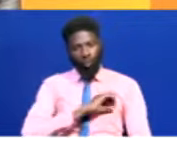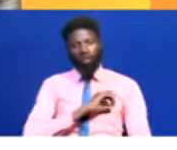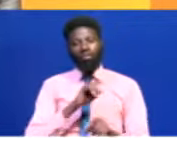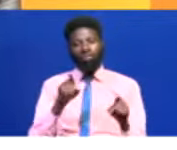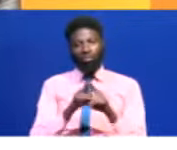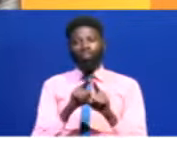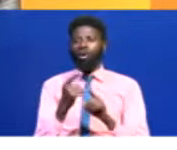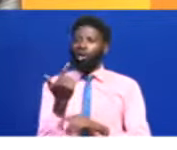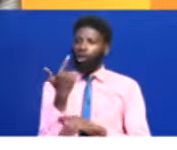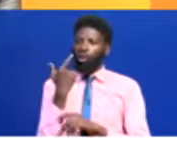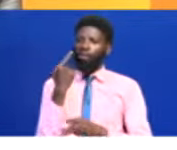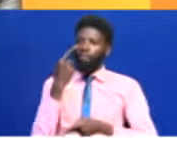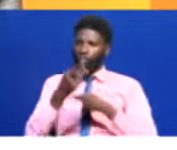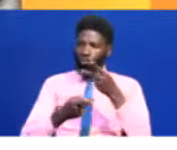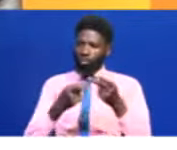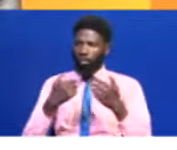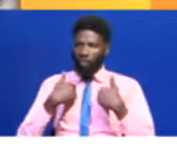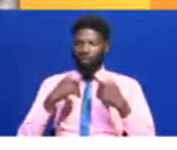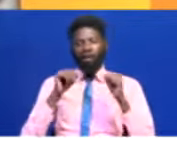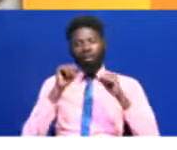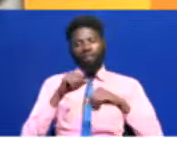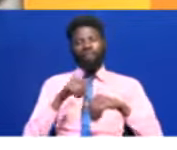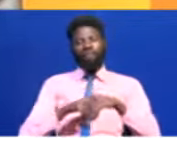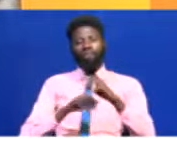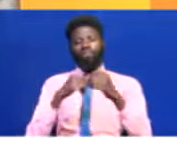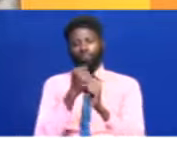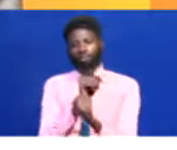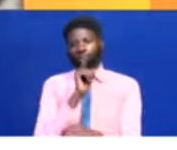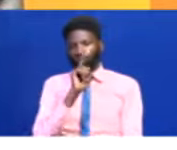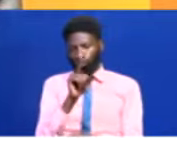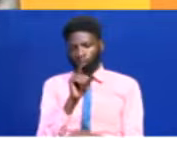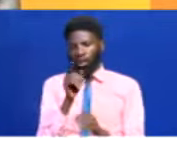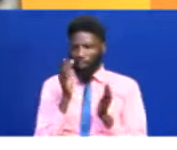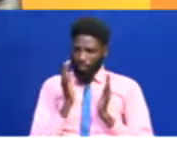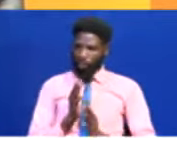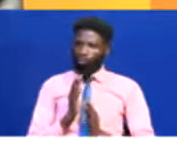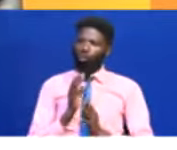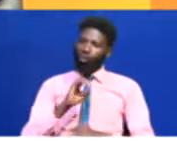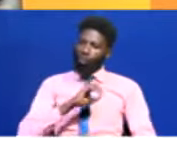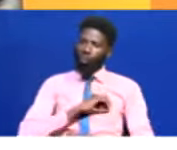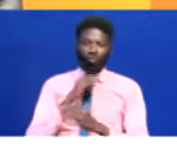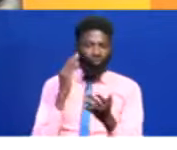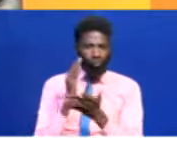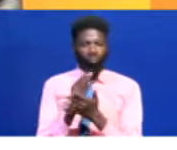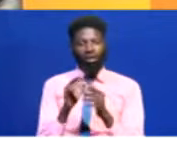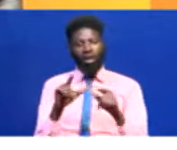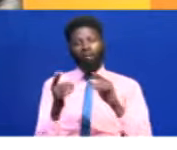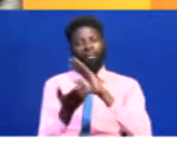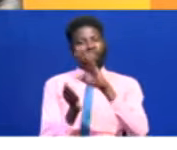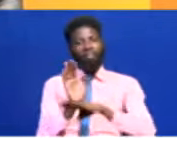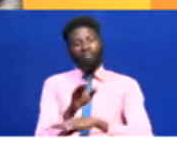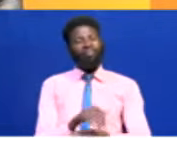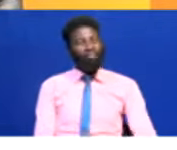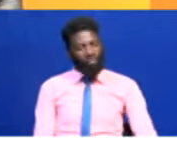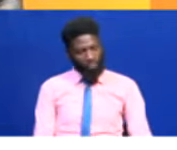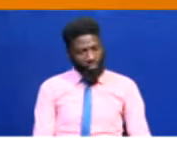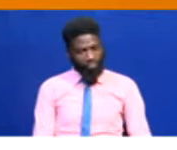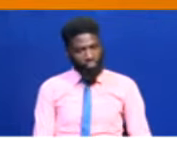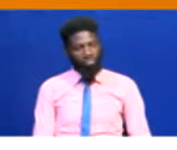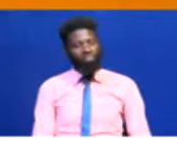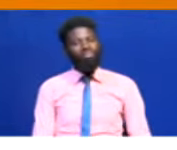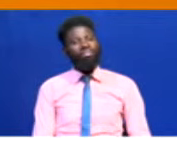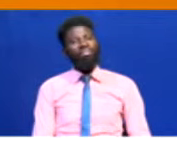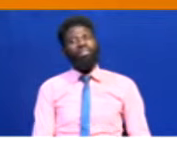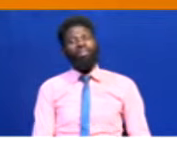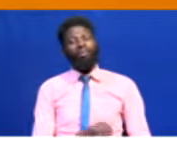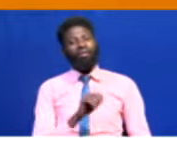legal process to, you know, to follow to make sure that the rightful person gets back the land they own. Indeed. Now, Nancy, I'm sure